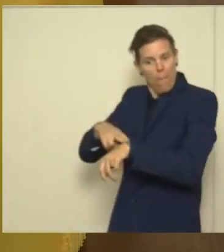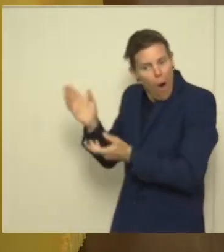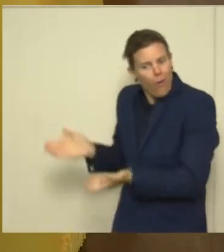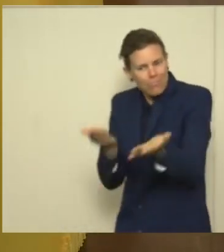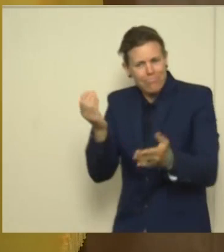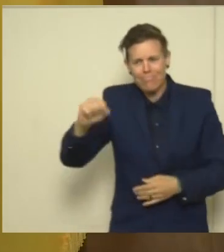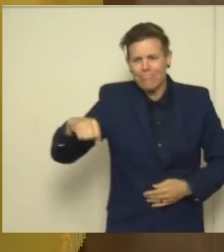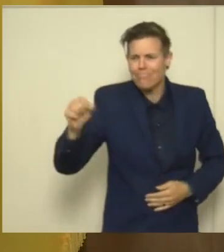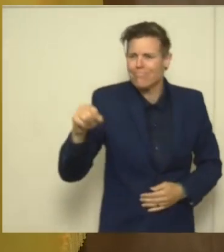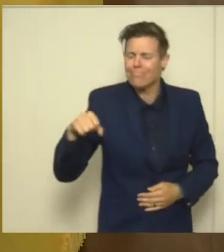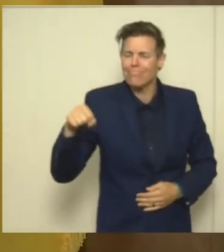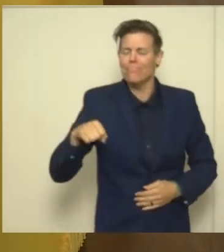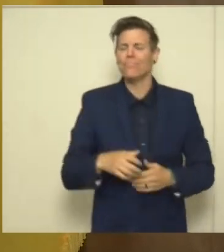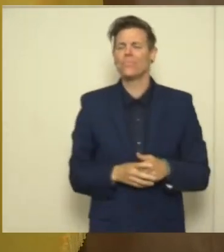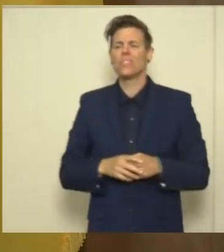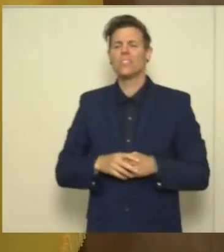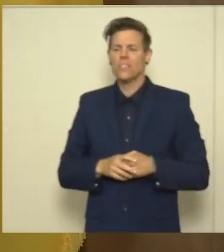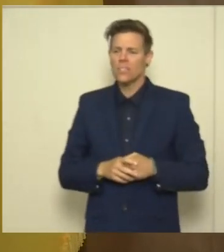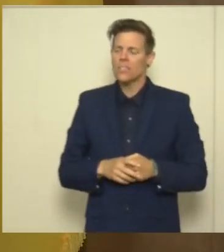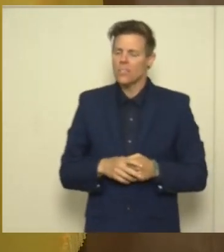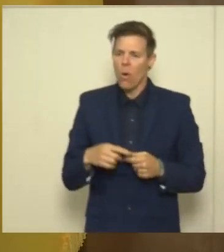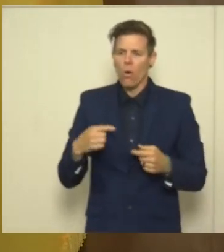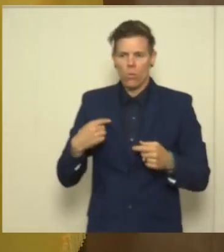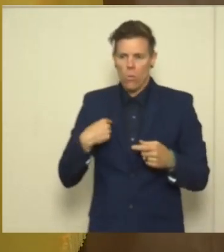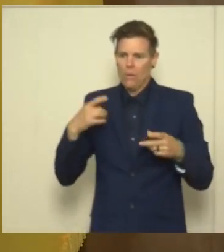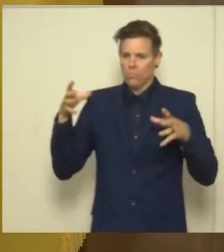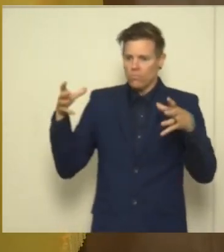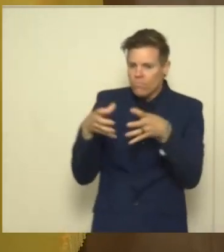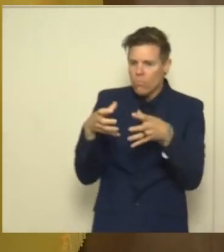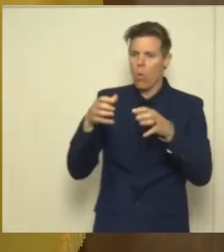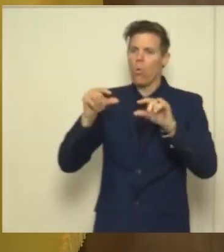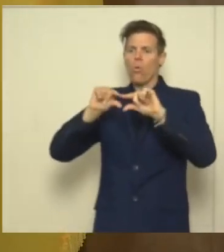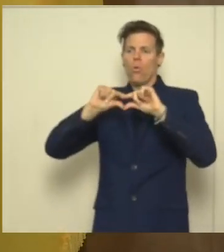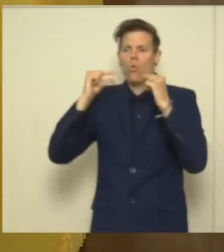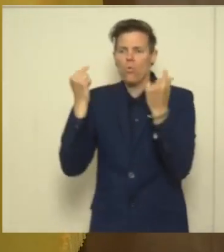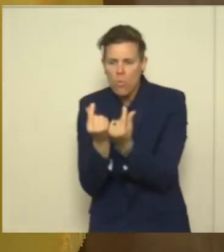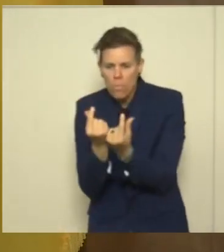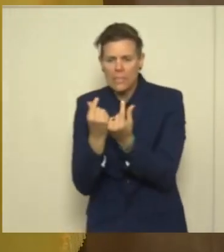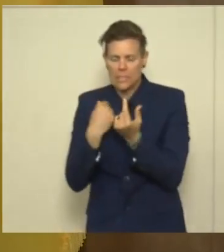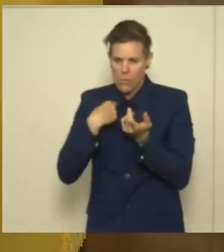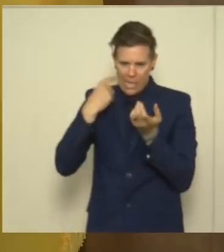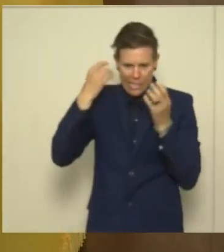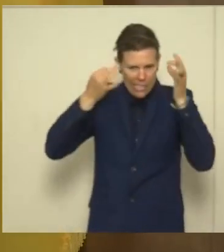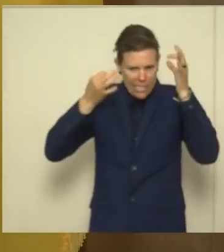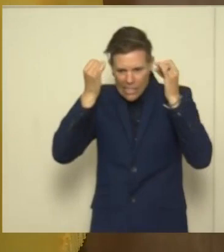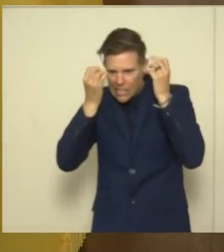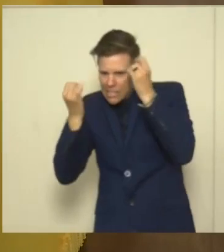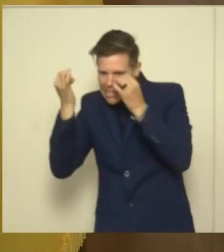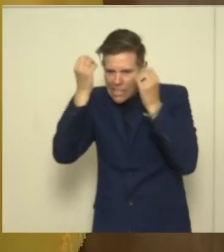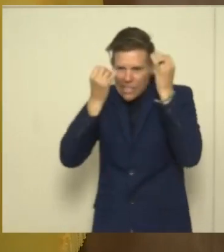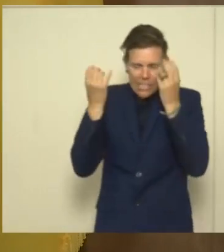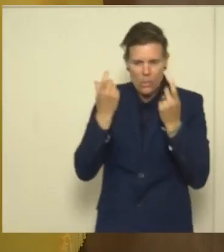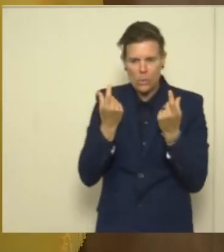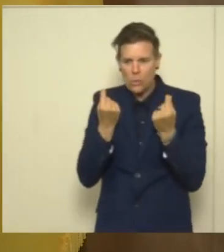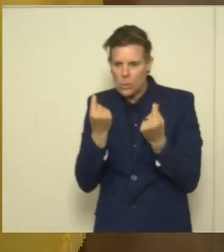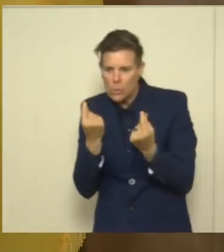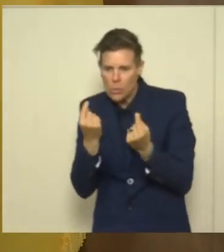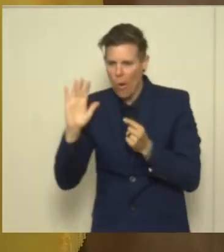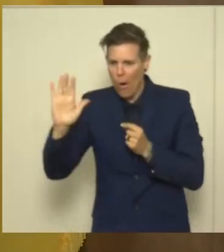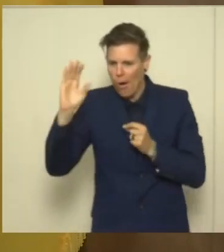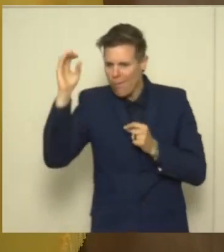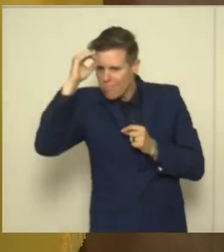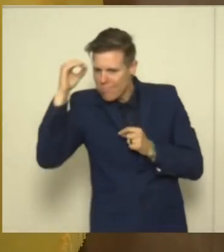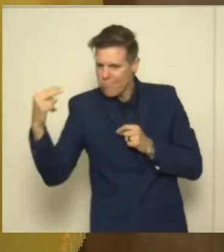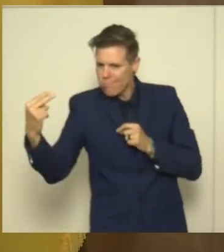every stakeholder, every group imaginable, because we need their input and their partnership and